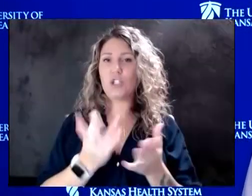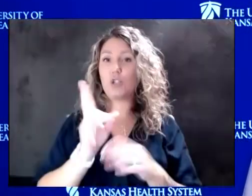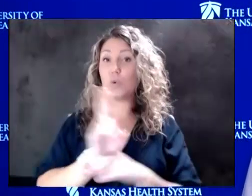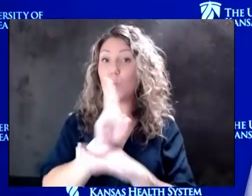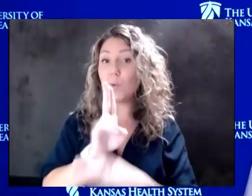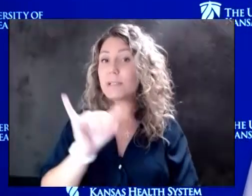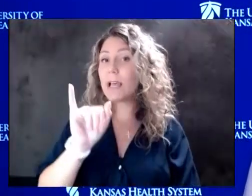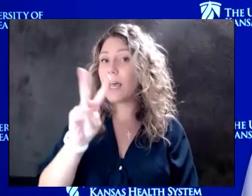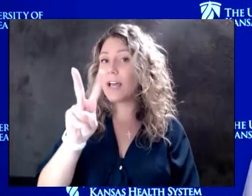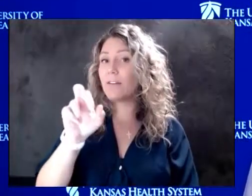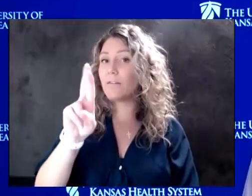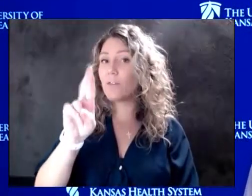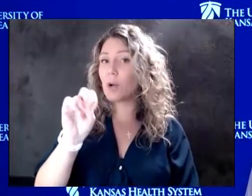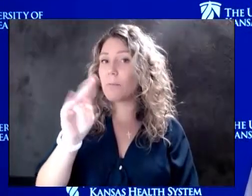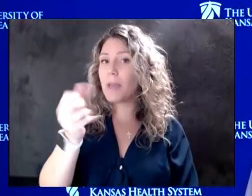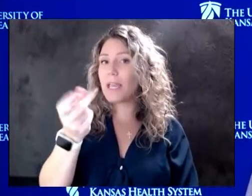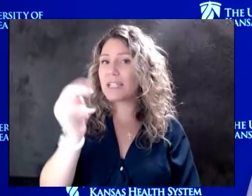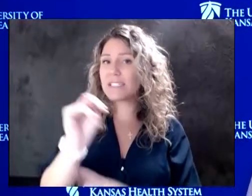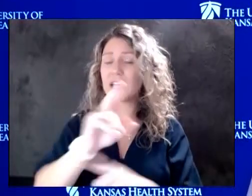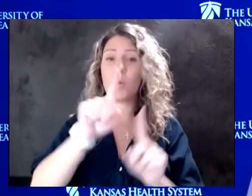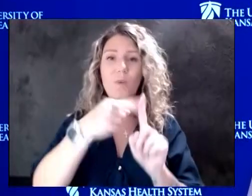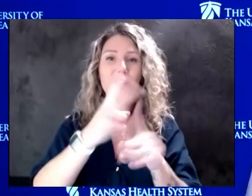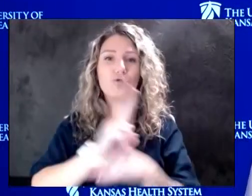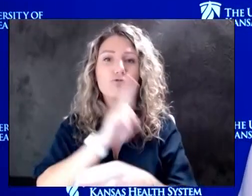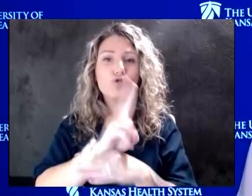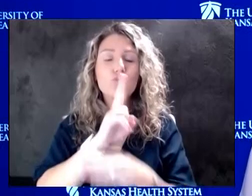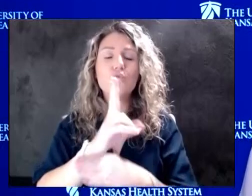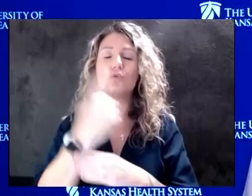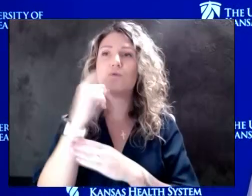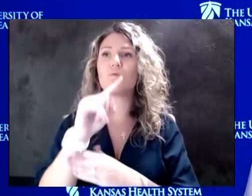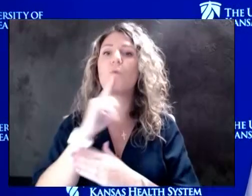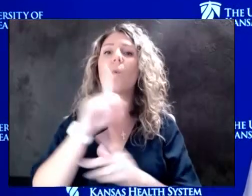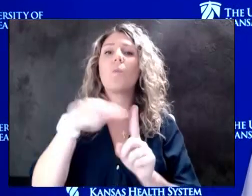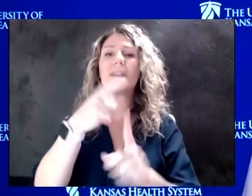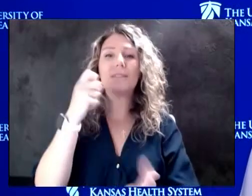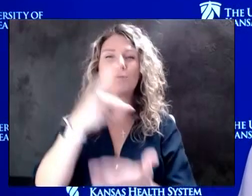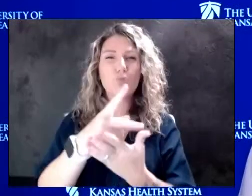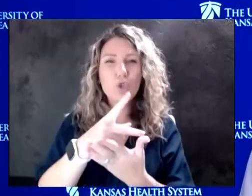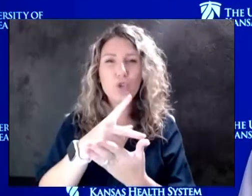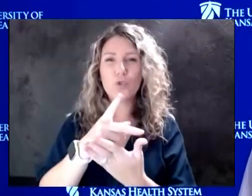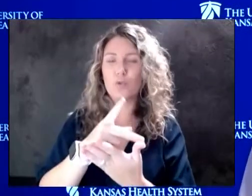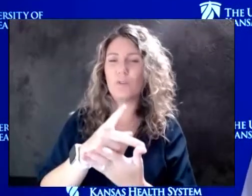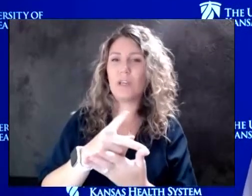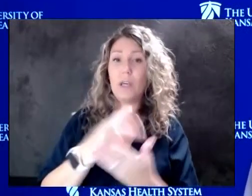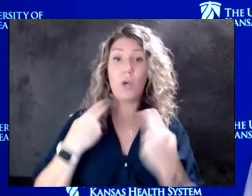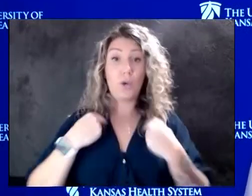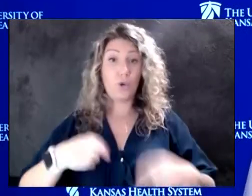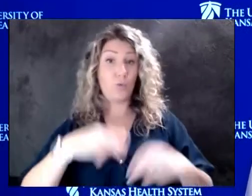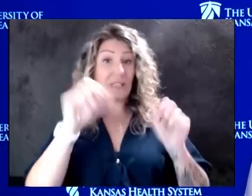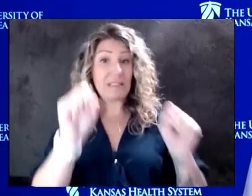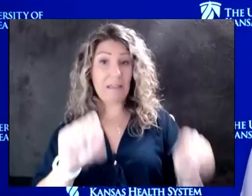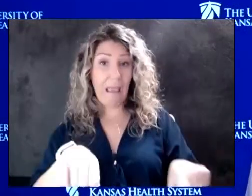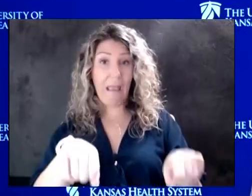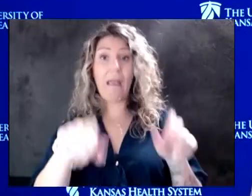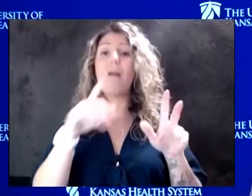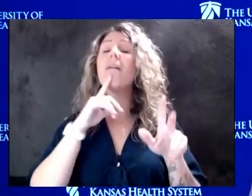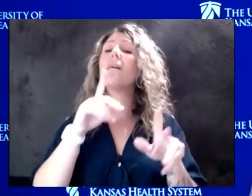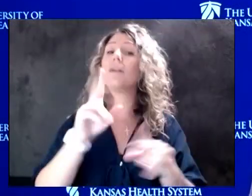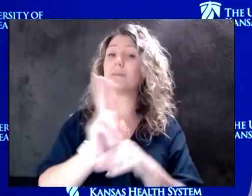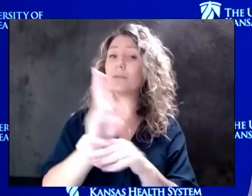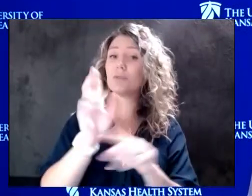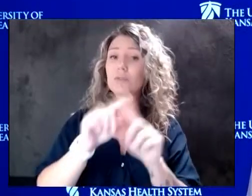good drug when it's used for the reason that it is approved. Humans can take it, but if they take it in the wrong doses, there is